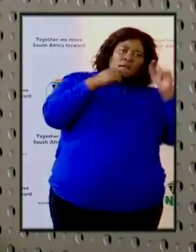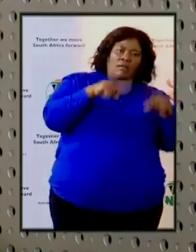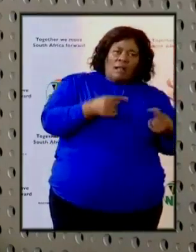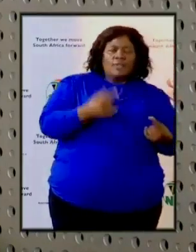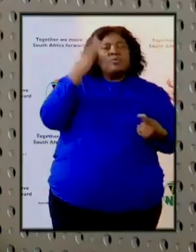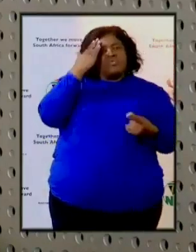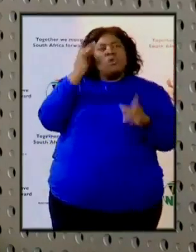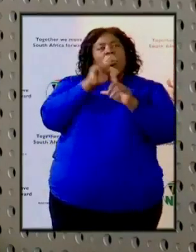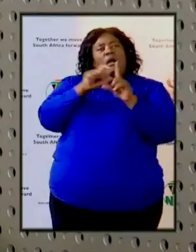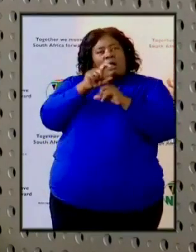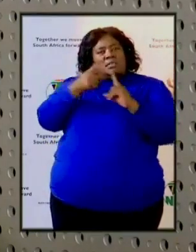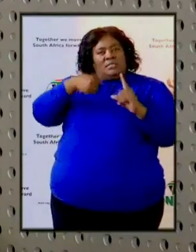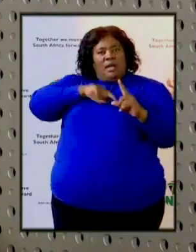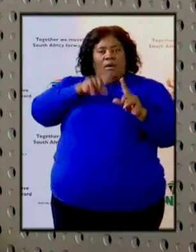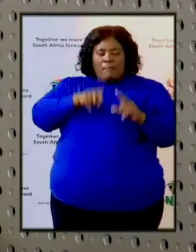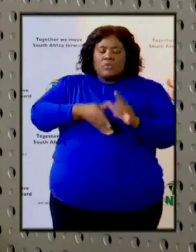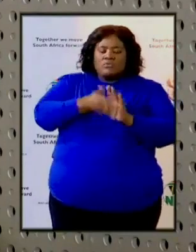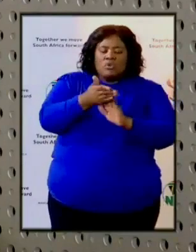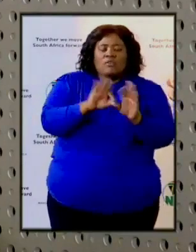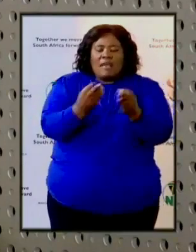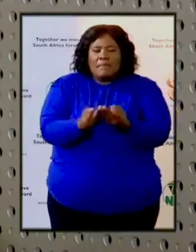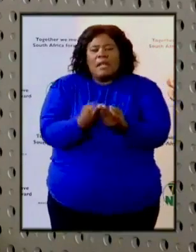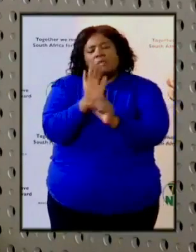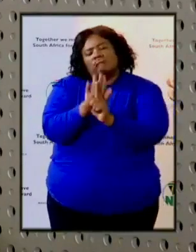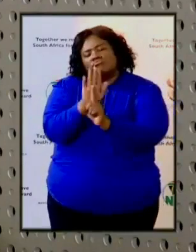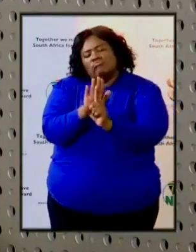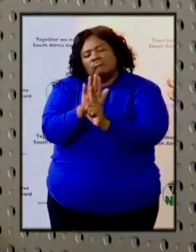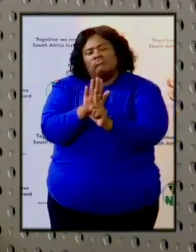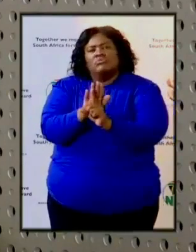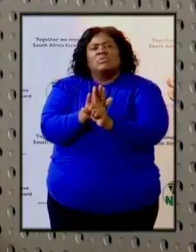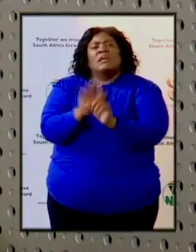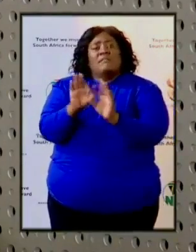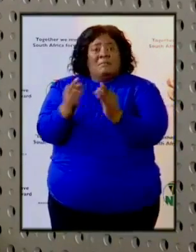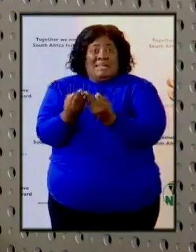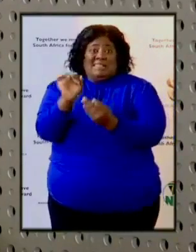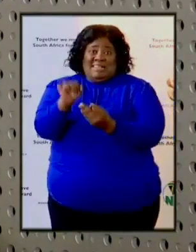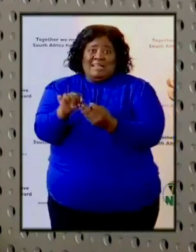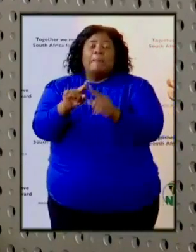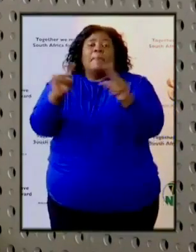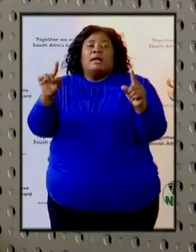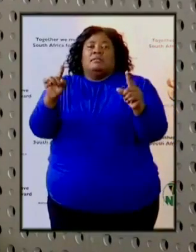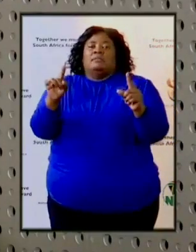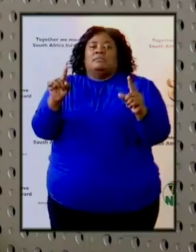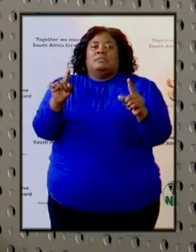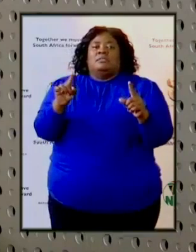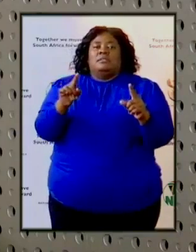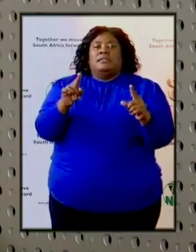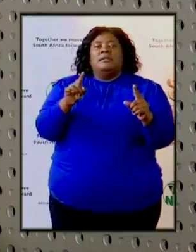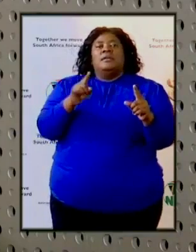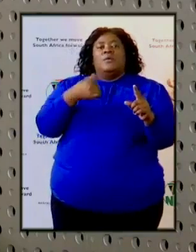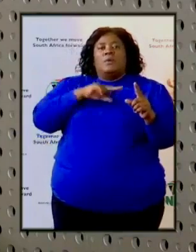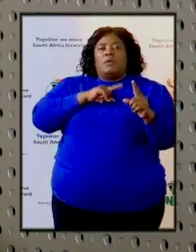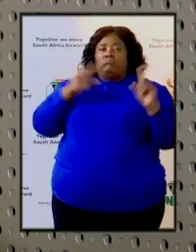Duduza and console the family, but we must not go in big